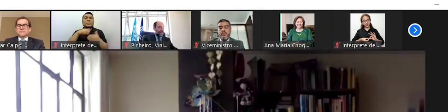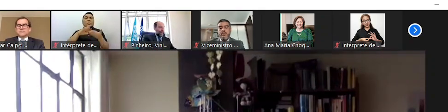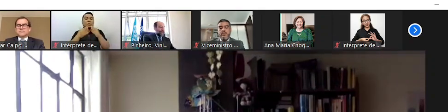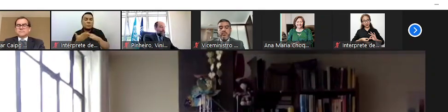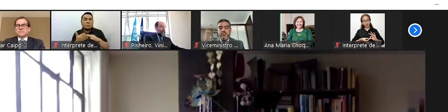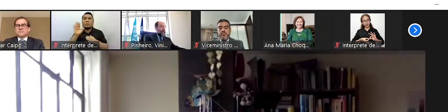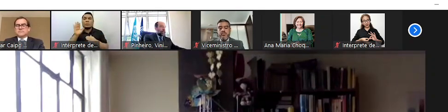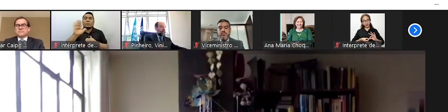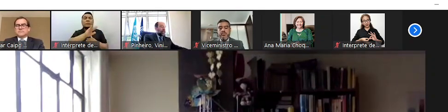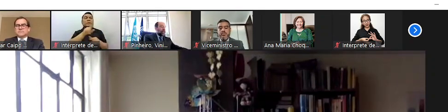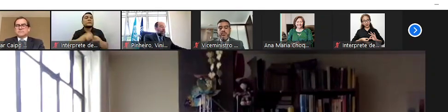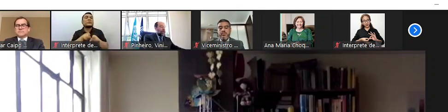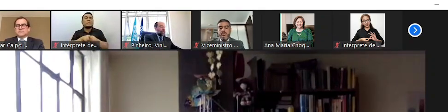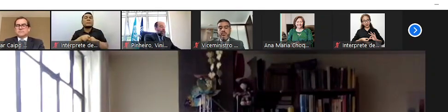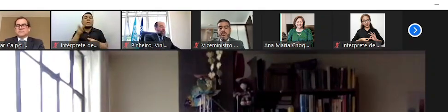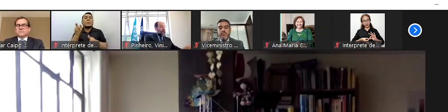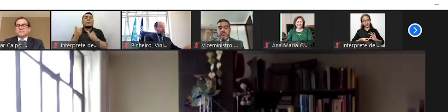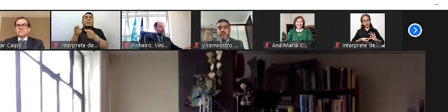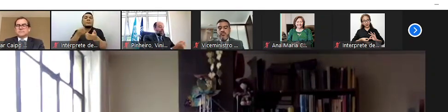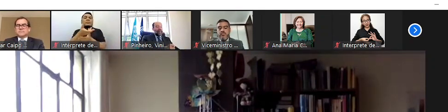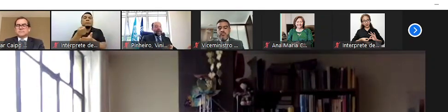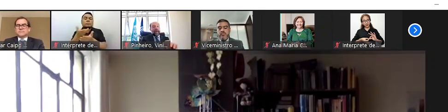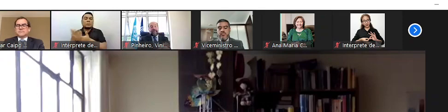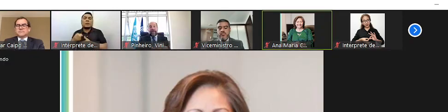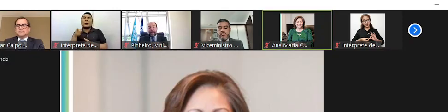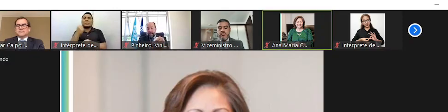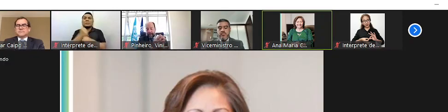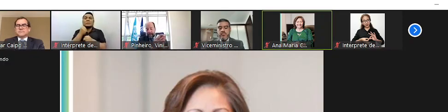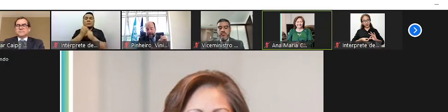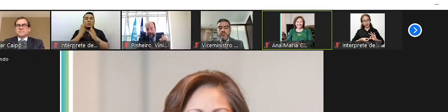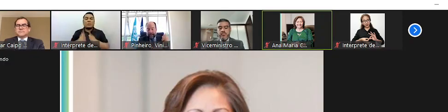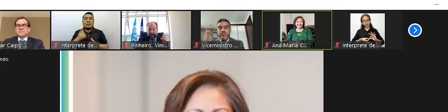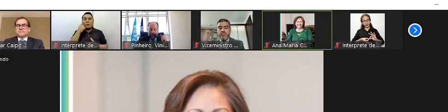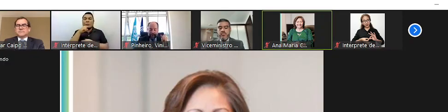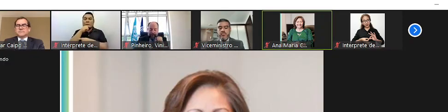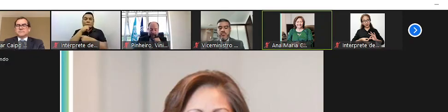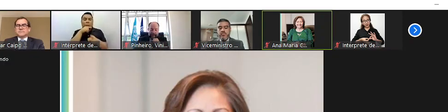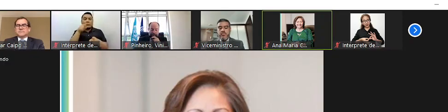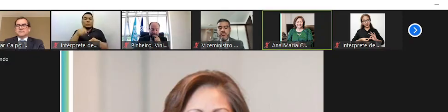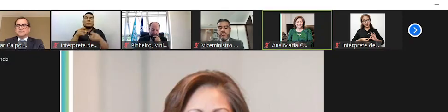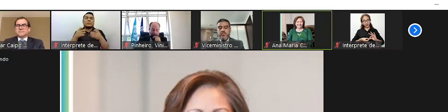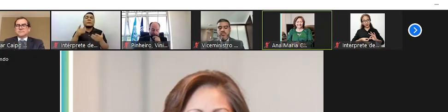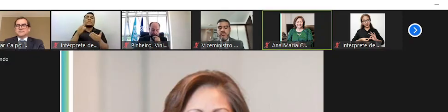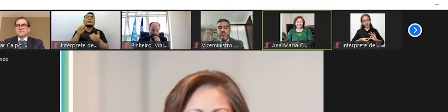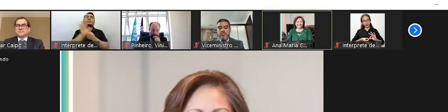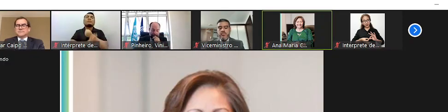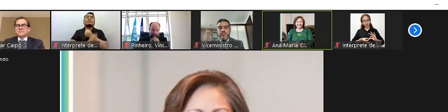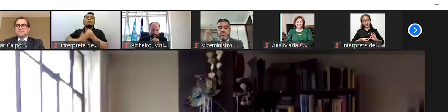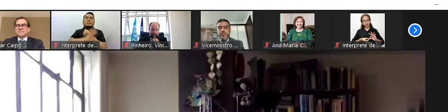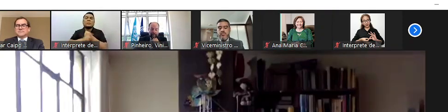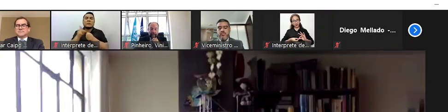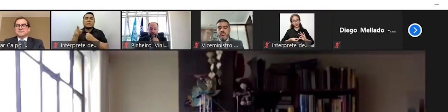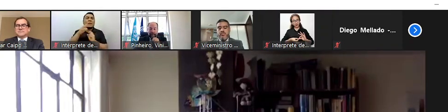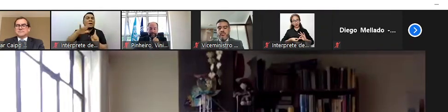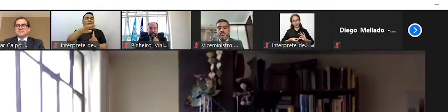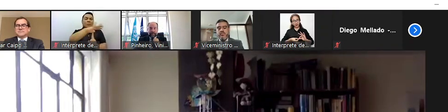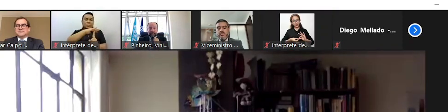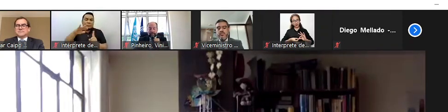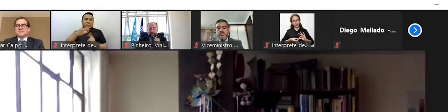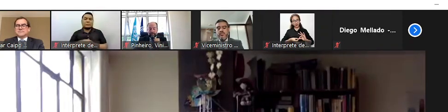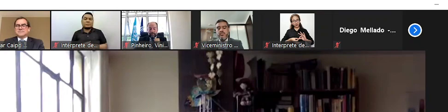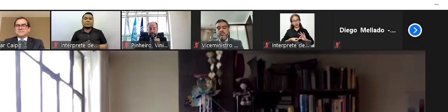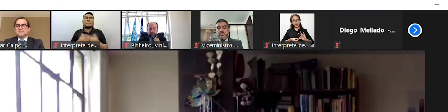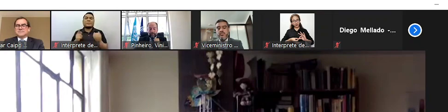in popular in communities in towns and consumers and in workers in environmental